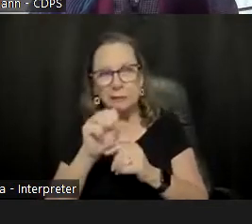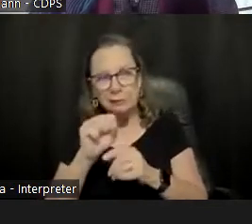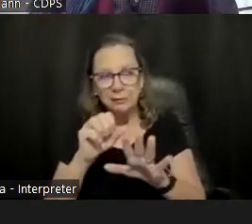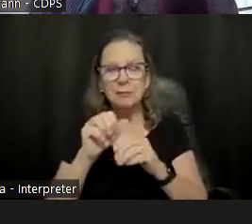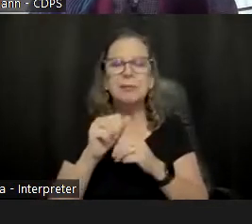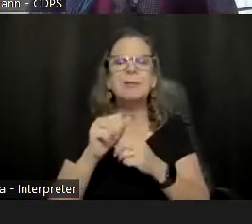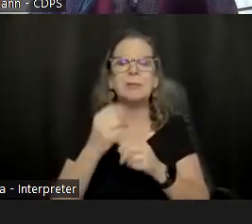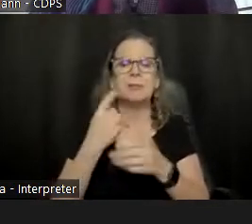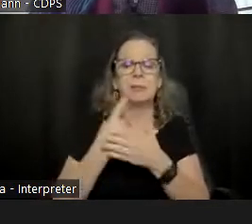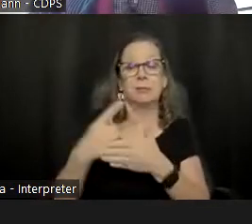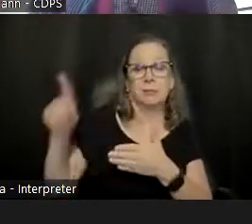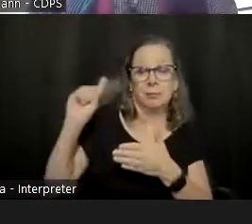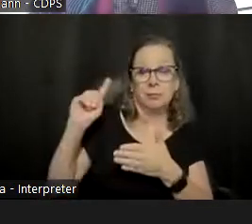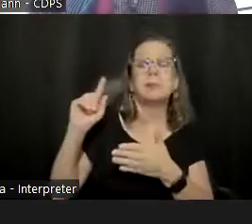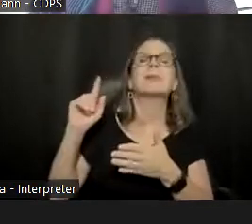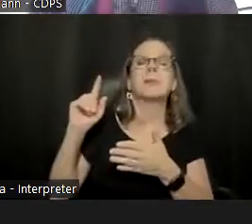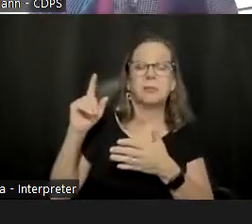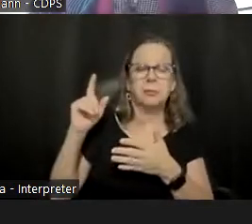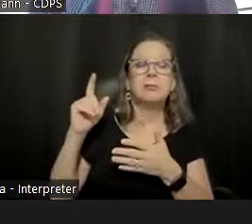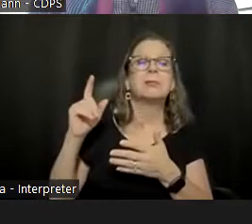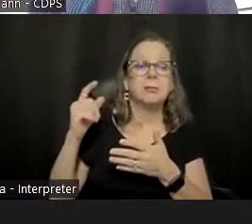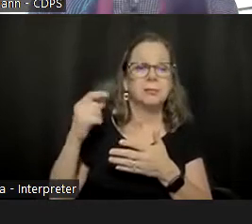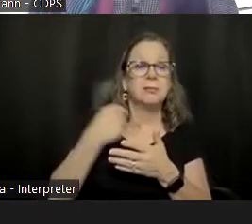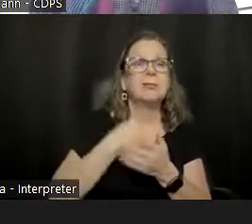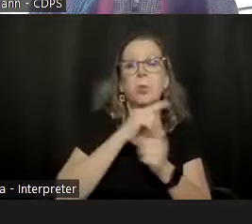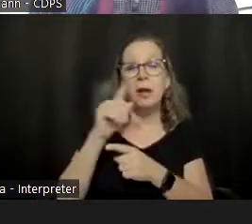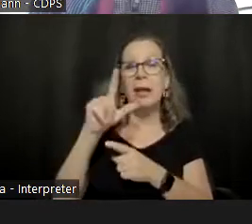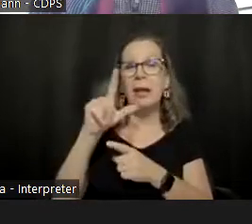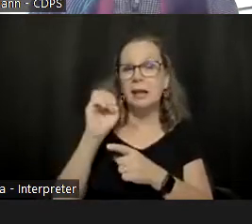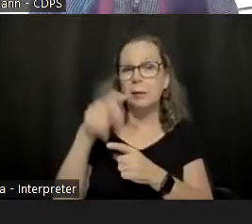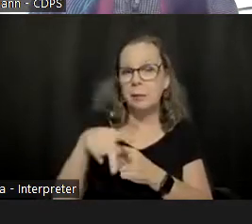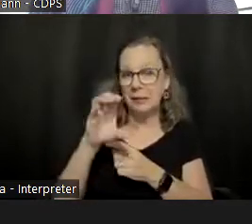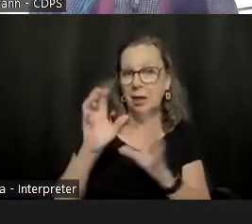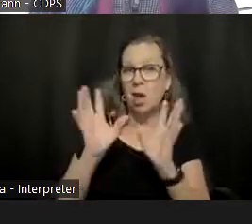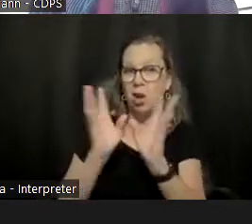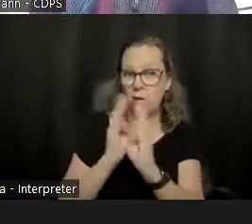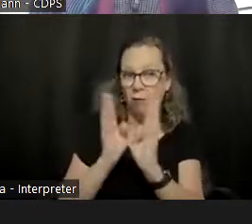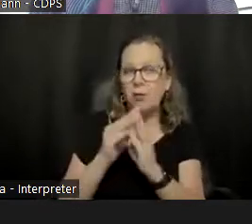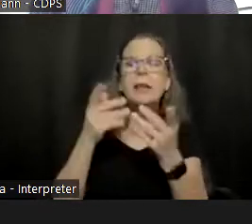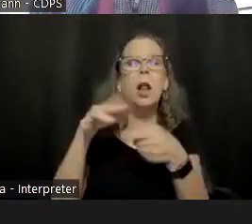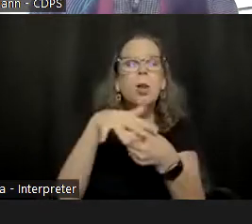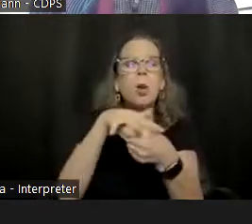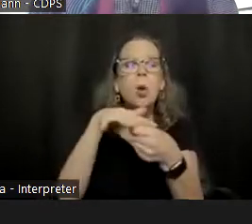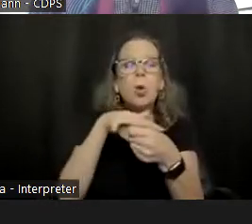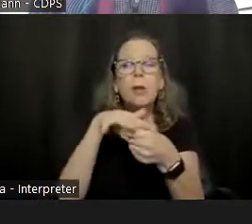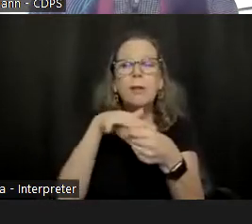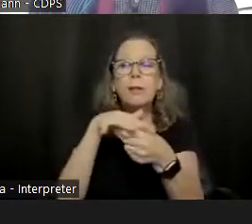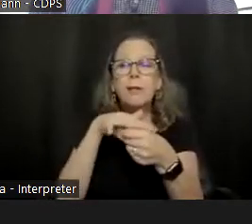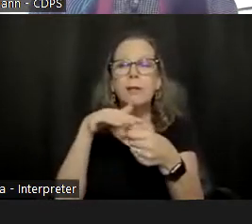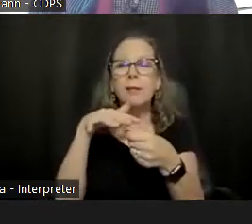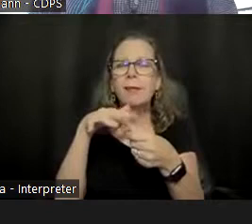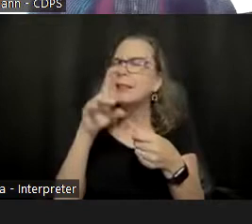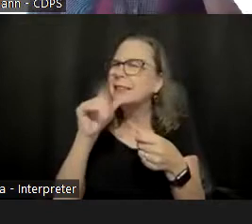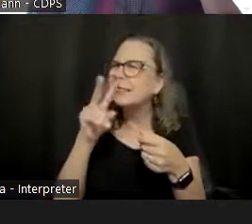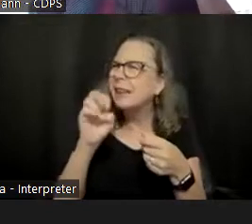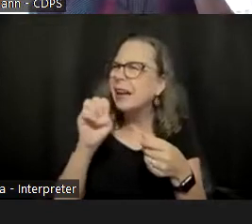last week we were able to attend the LEPC conference. The local, Dave Osborne, can you help